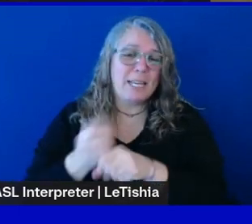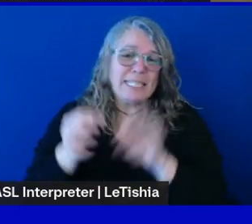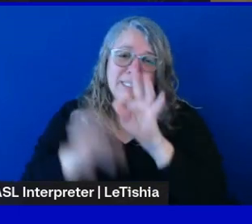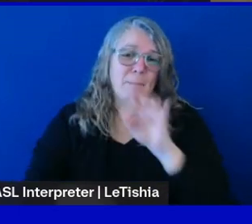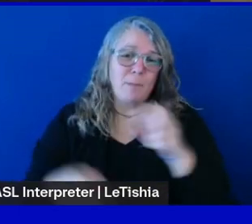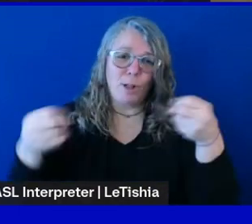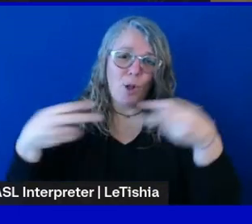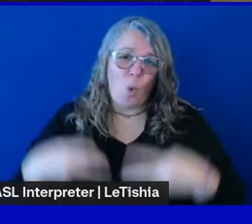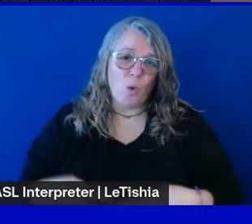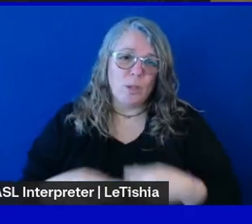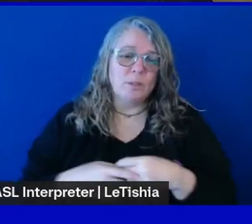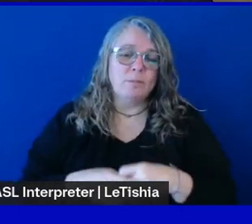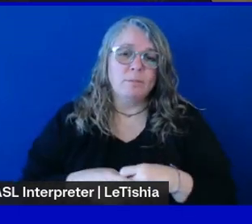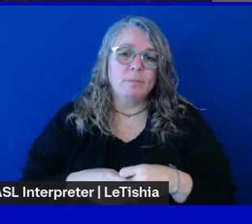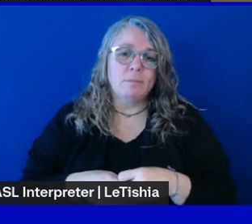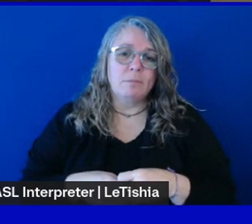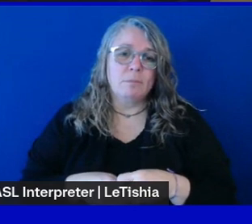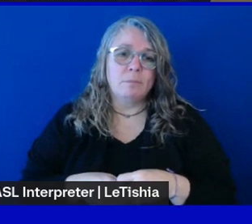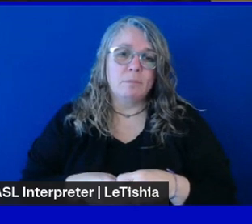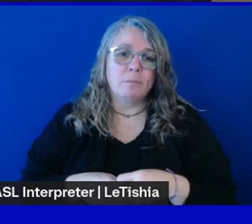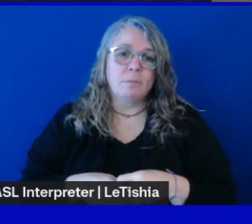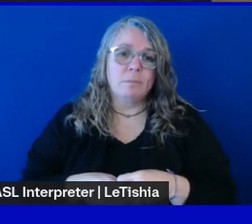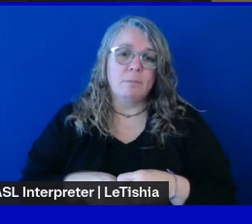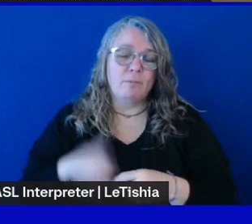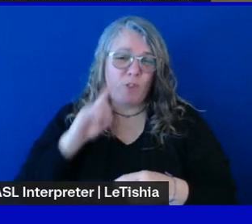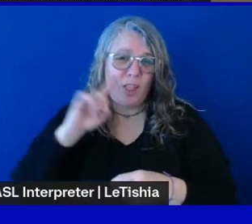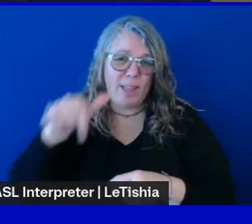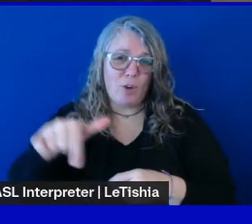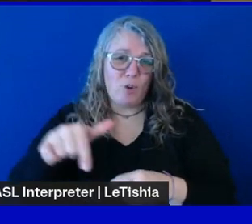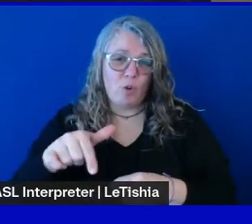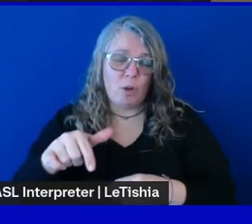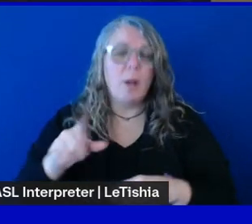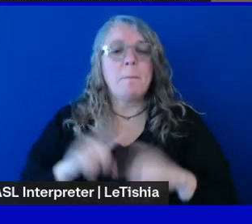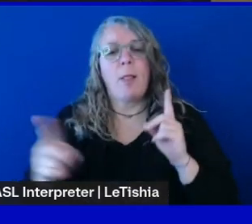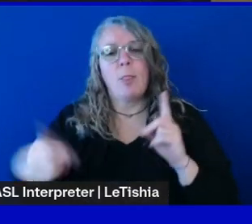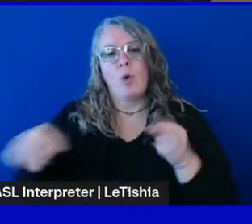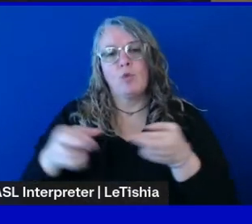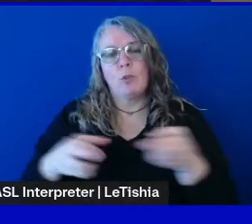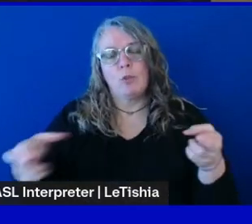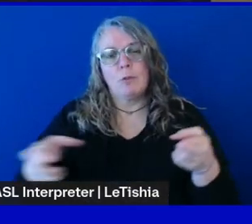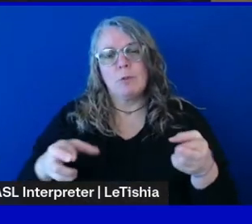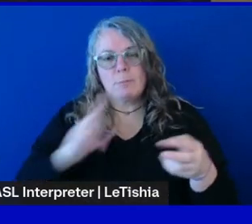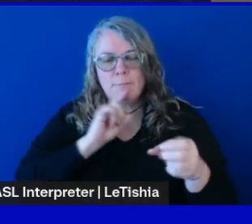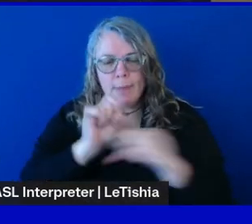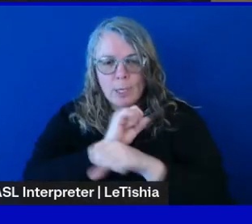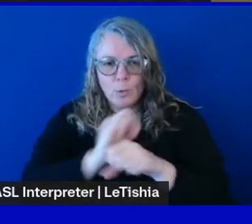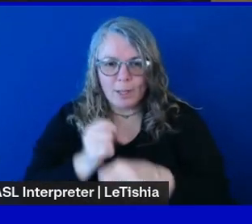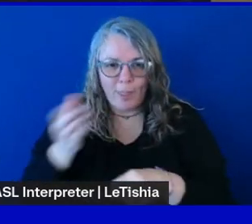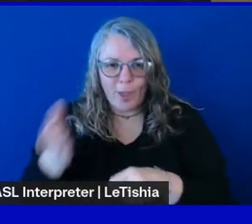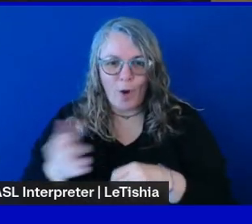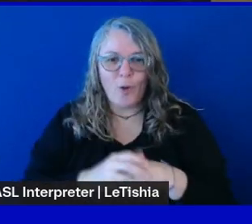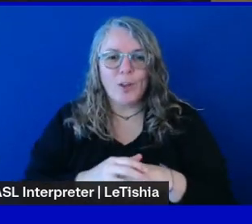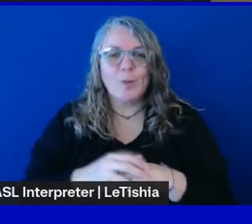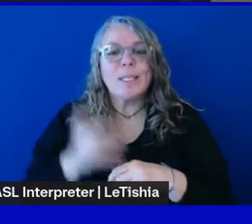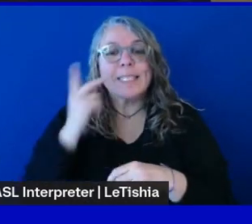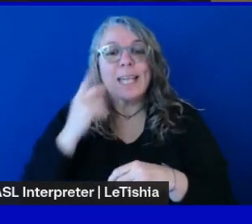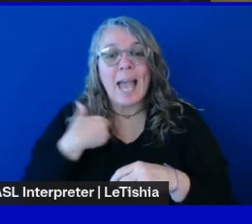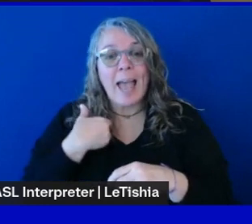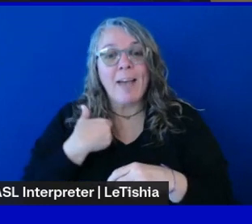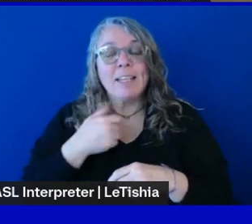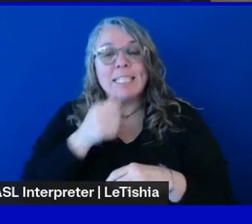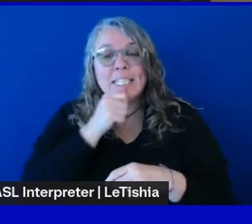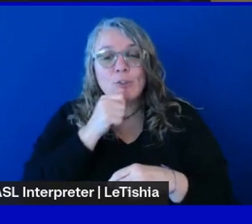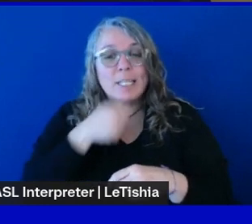code later on. But those resources actually do exist. So you can see I have a secret that